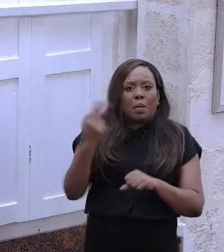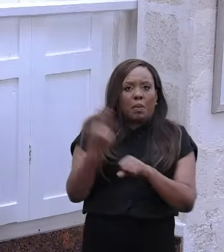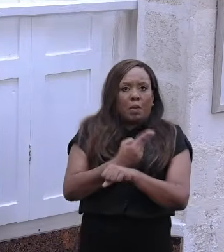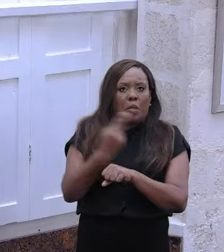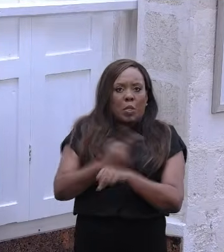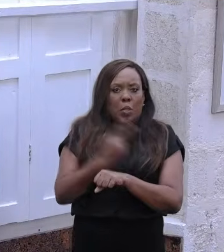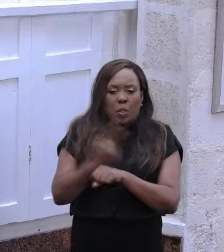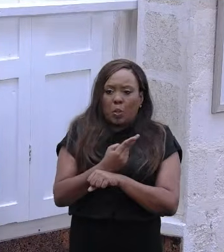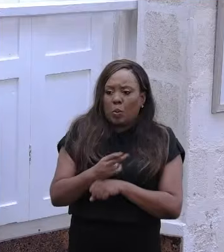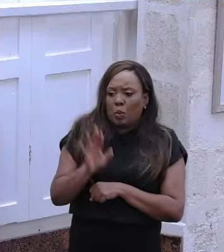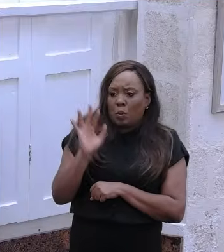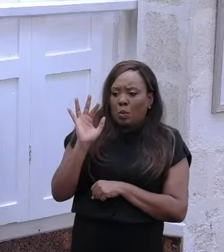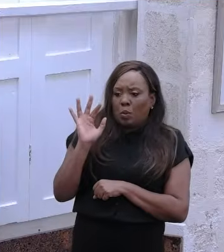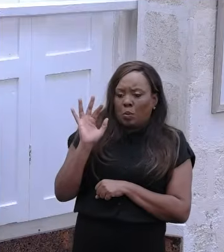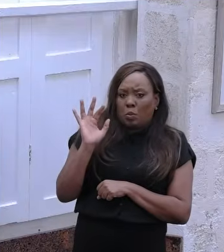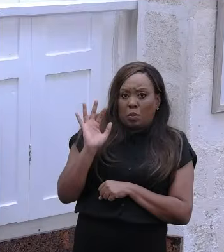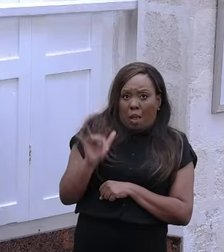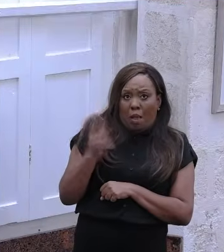as much as you can.